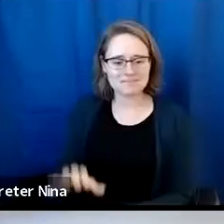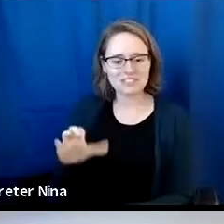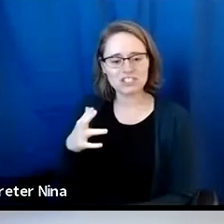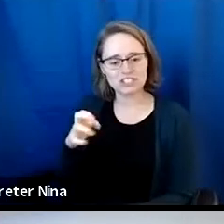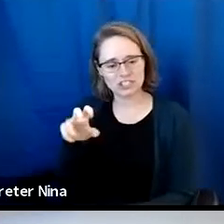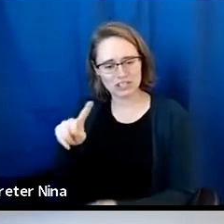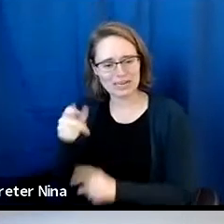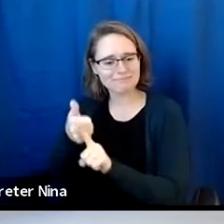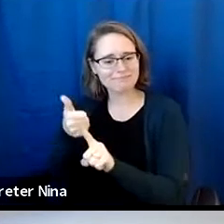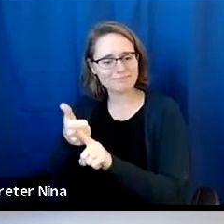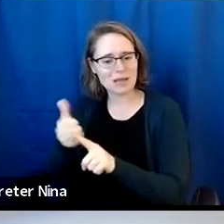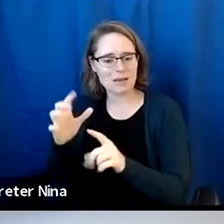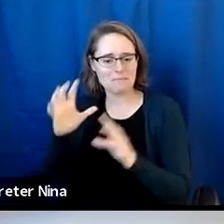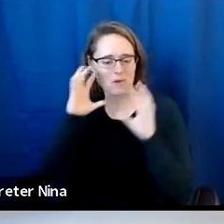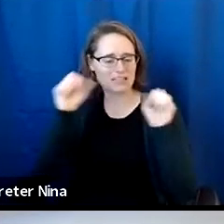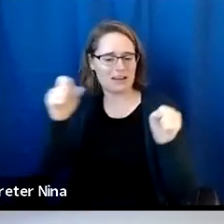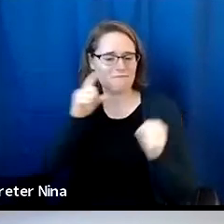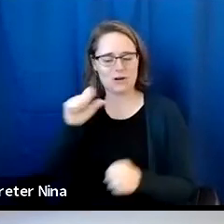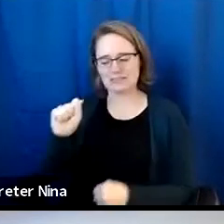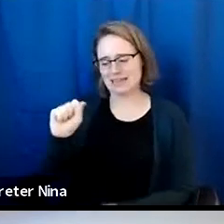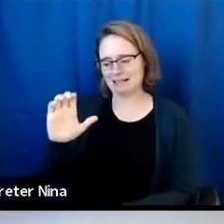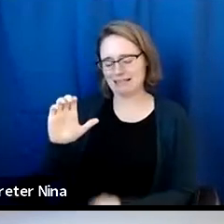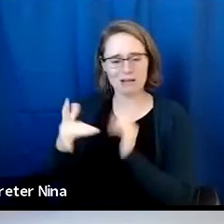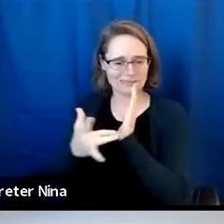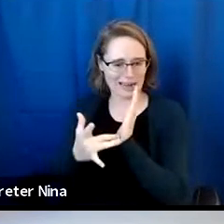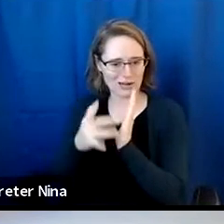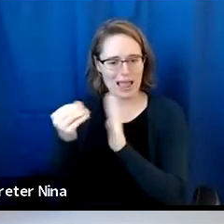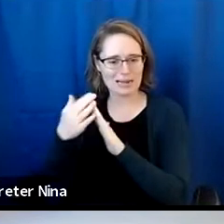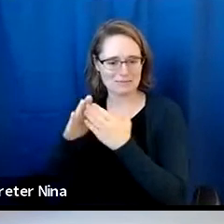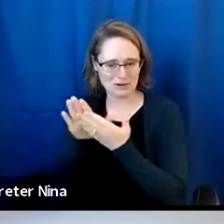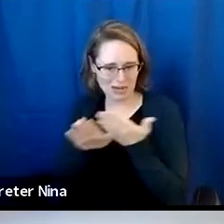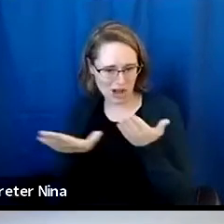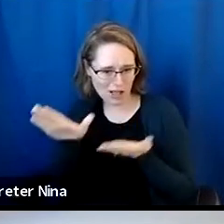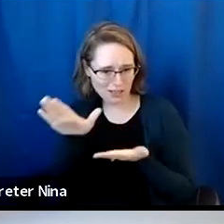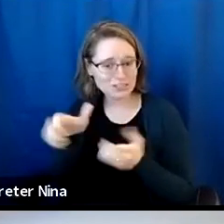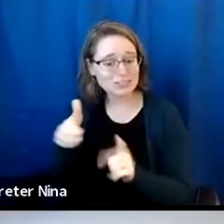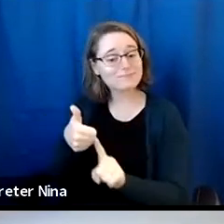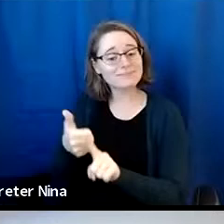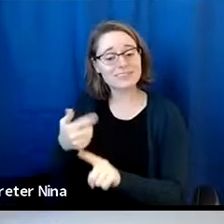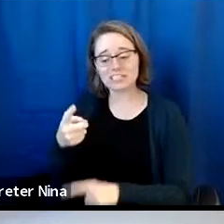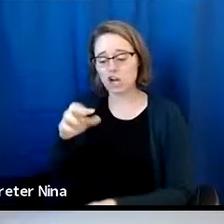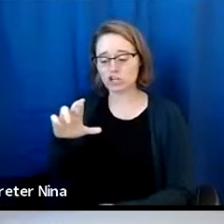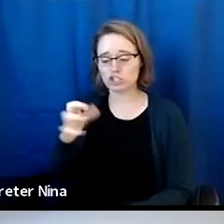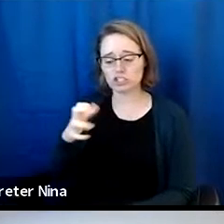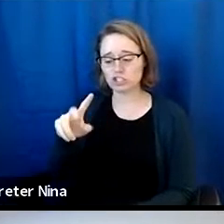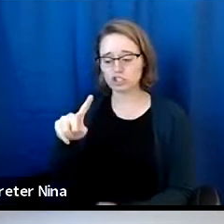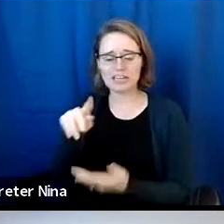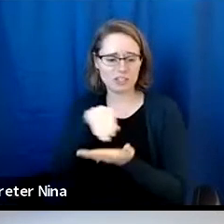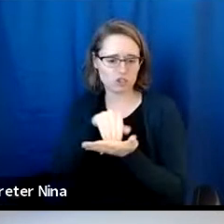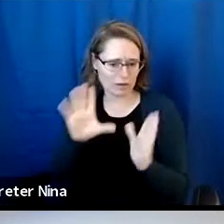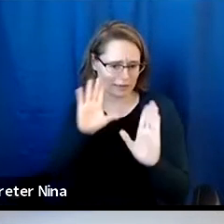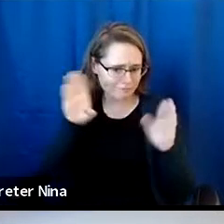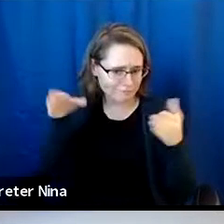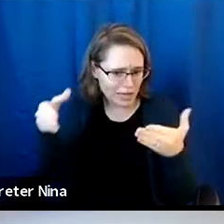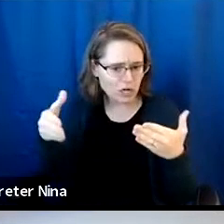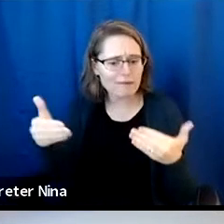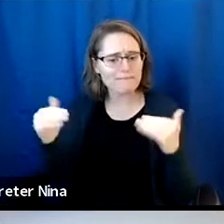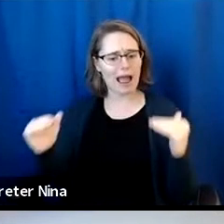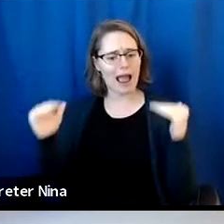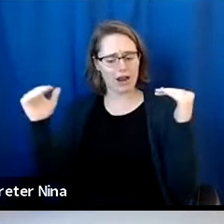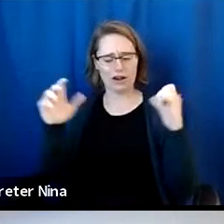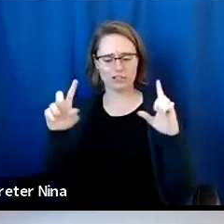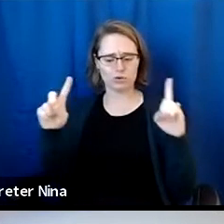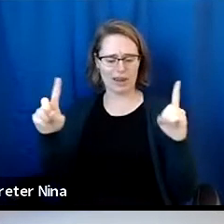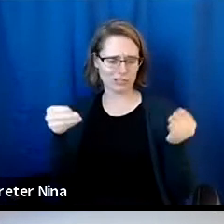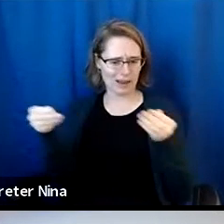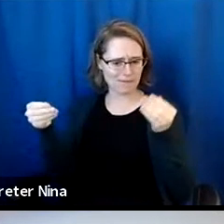St. Cloud Community and Technical College. Dr. Cheek is a student-centered higher education administrator who brings